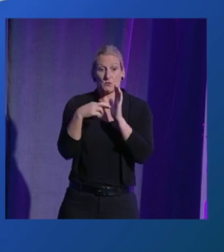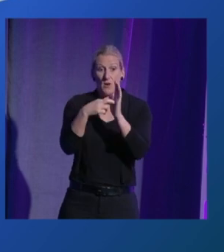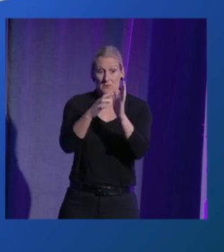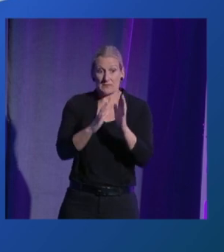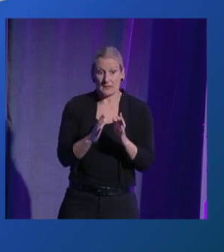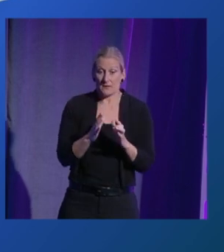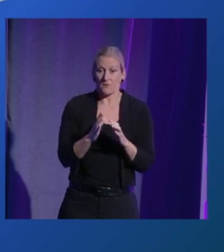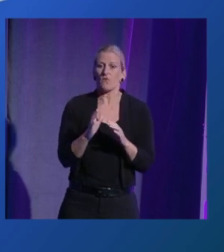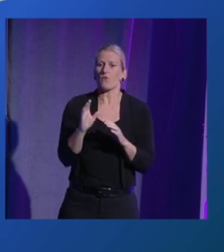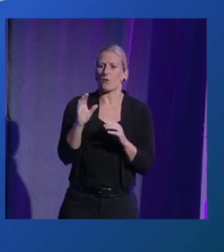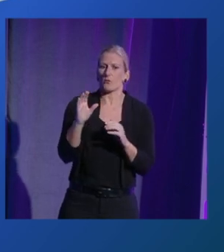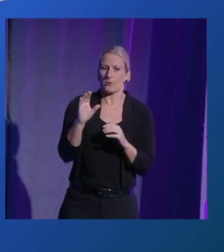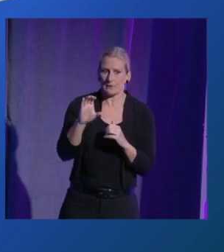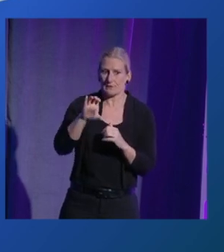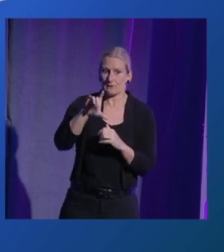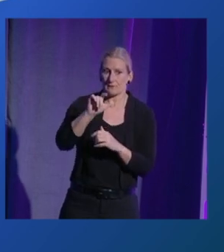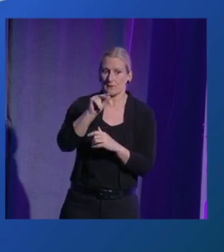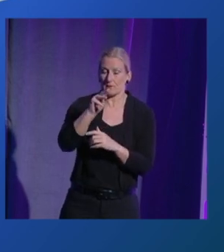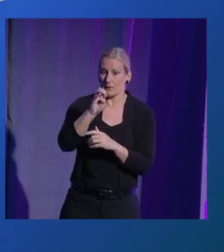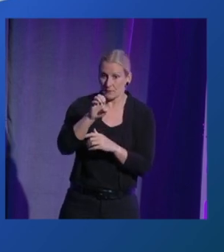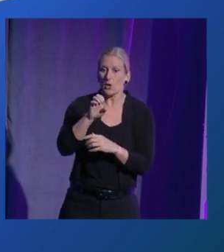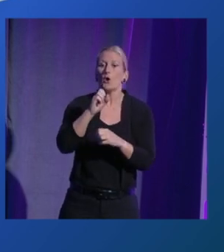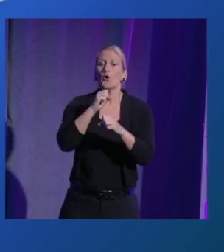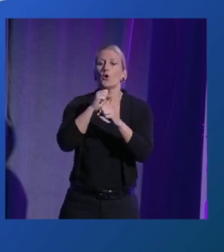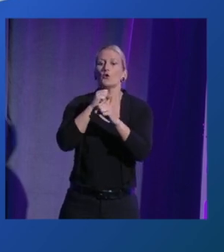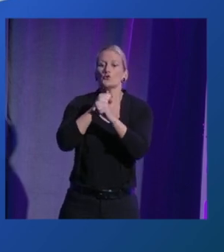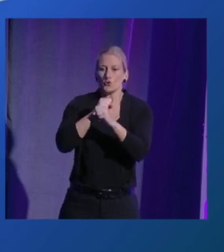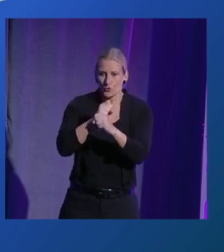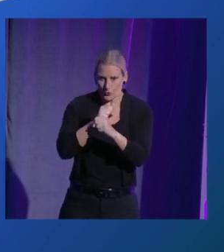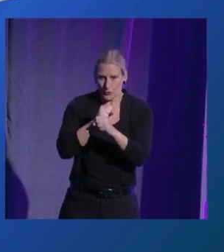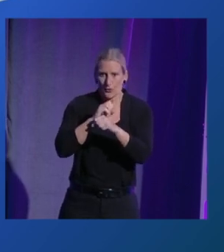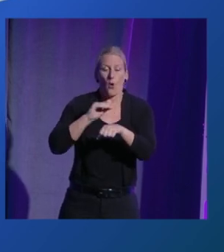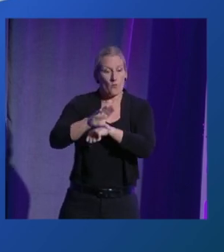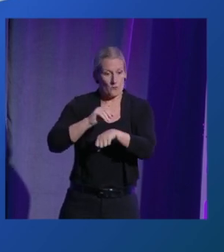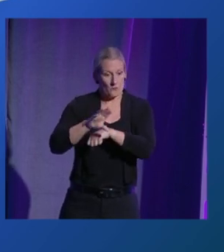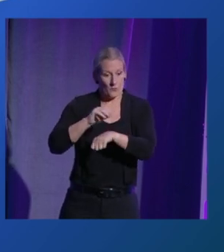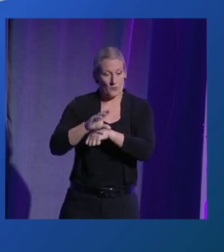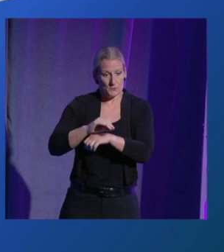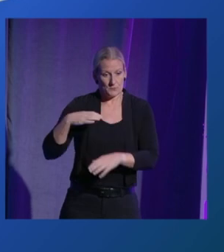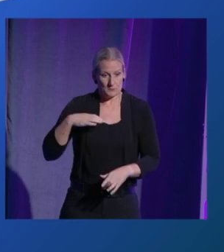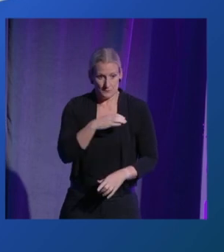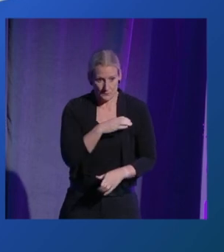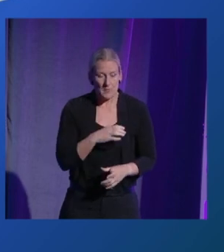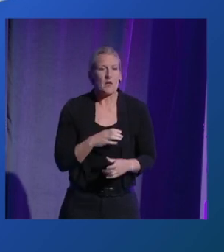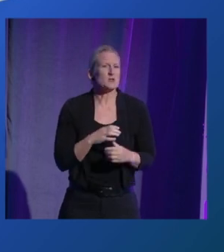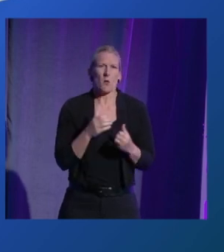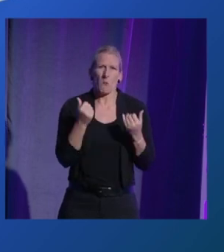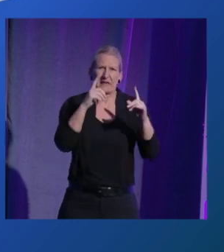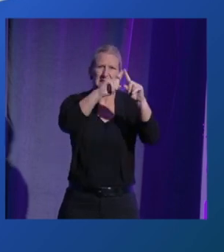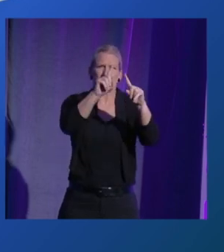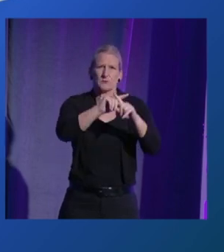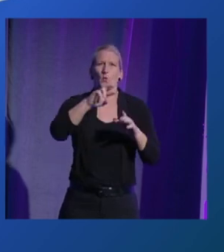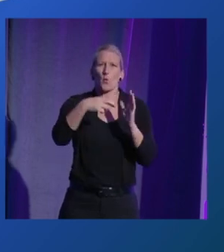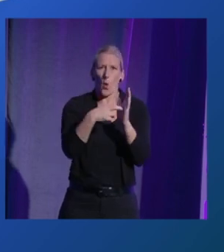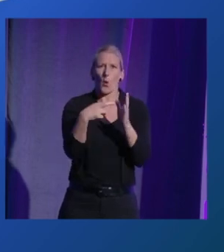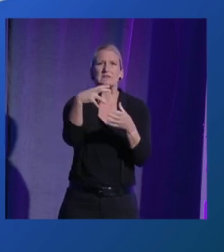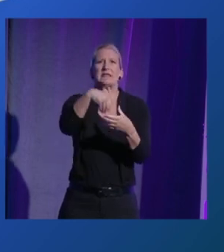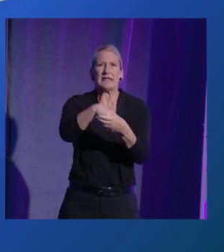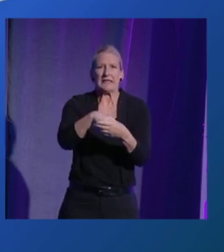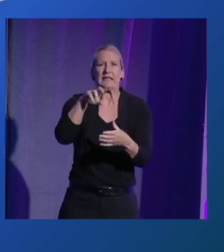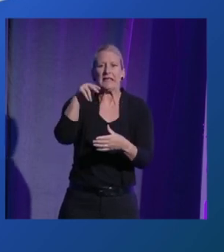climate advisory Security Council that's a group that's run through the National Intelligence Council it includes members of Department of